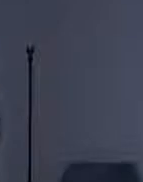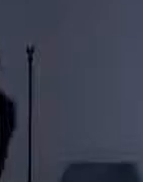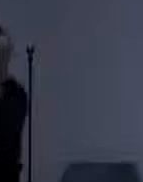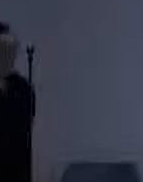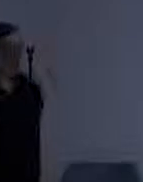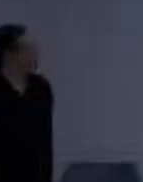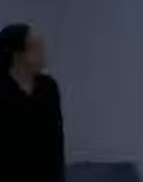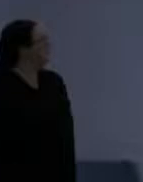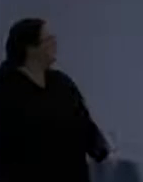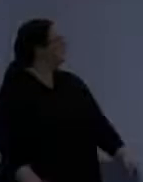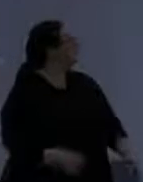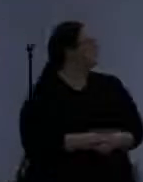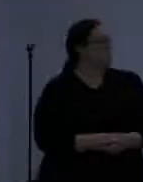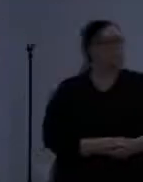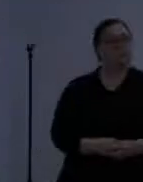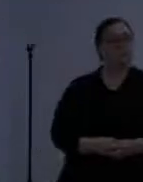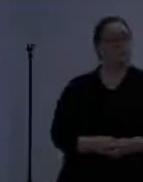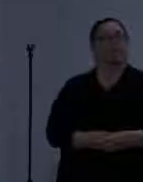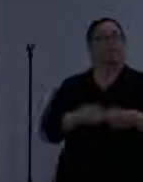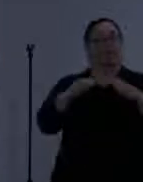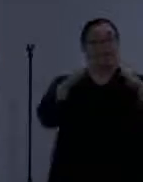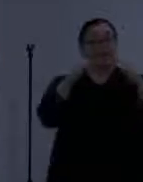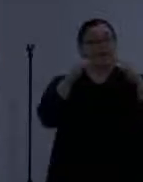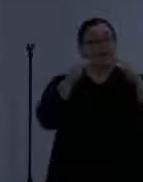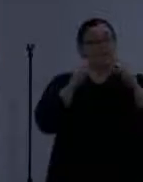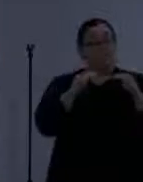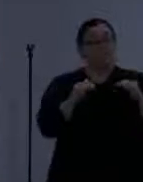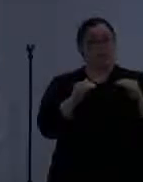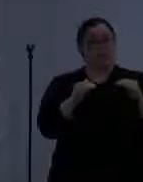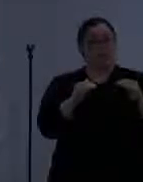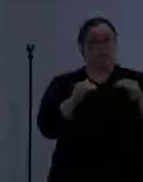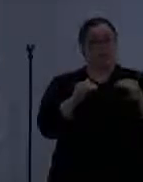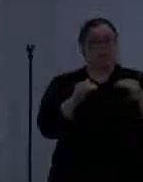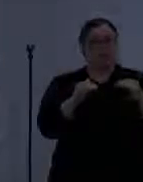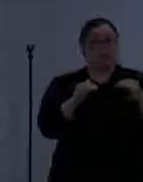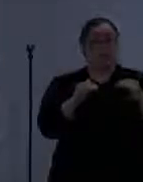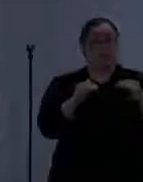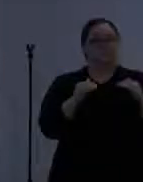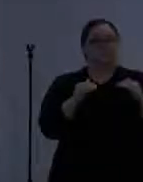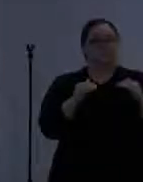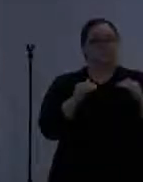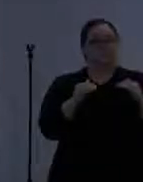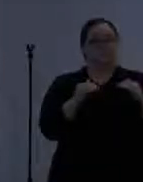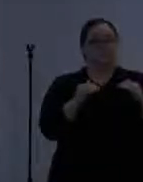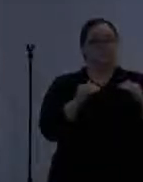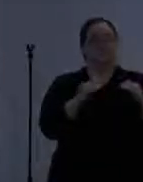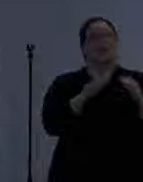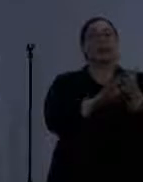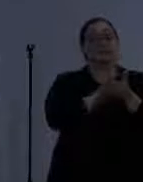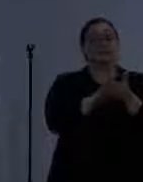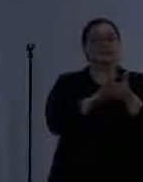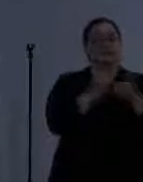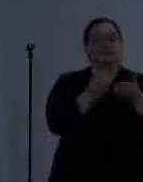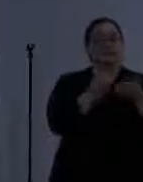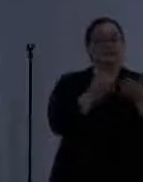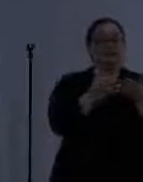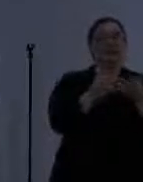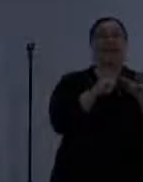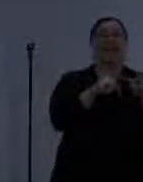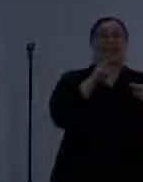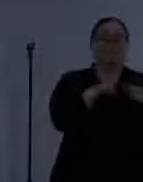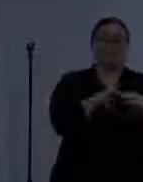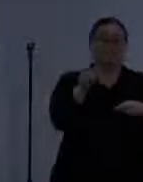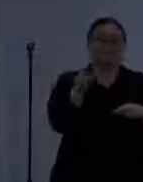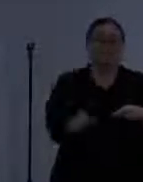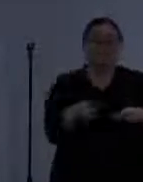The next part of the Code of Conduct is that services promptly take steps to raise and act on concerns about matters that may